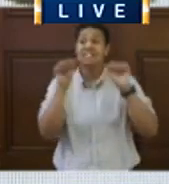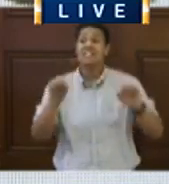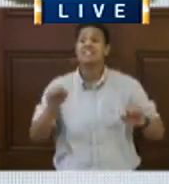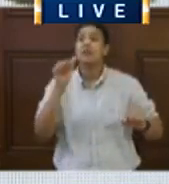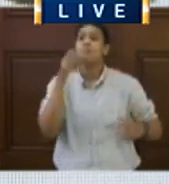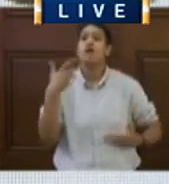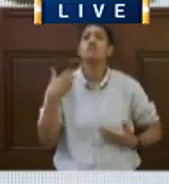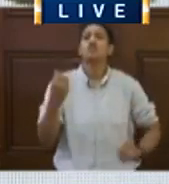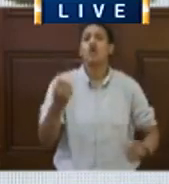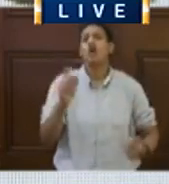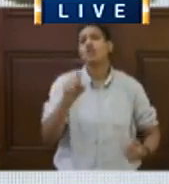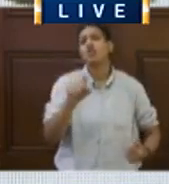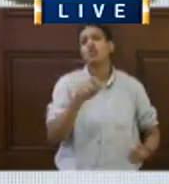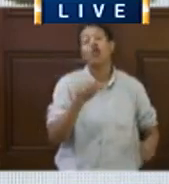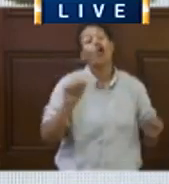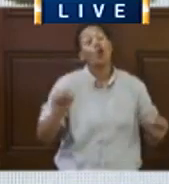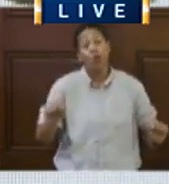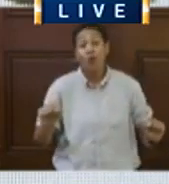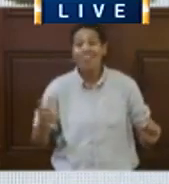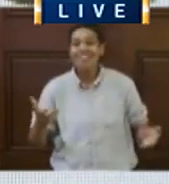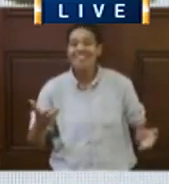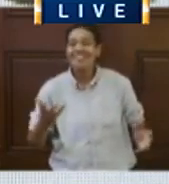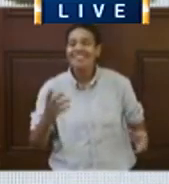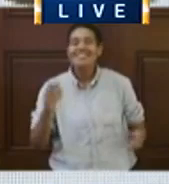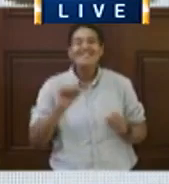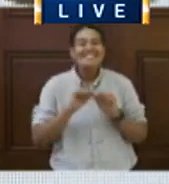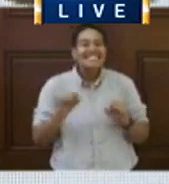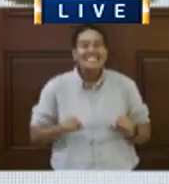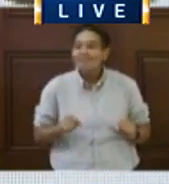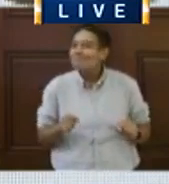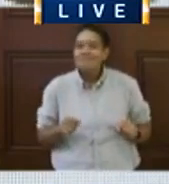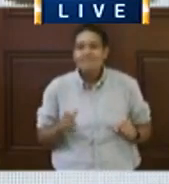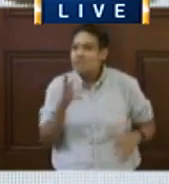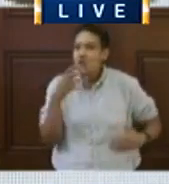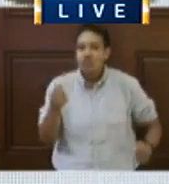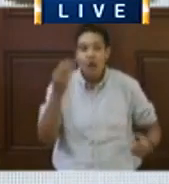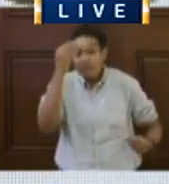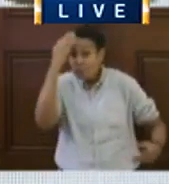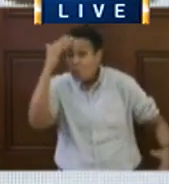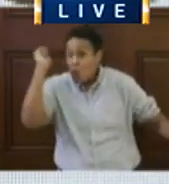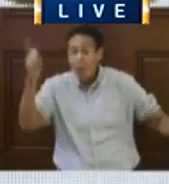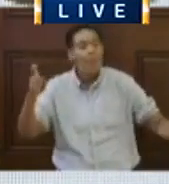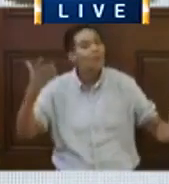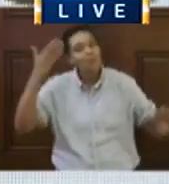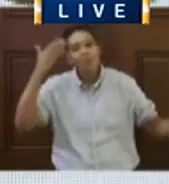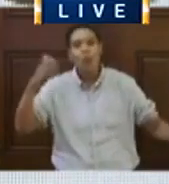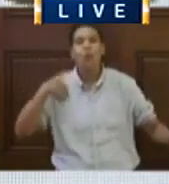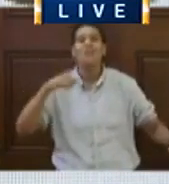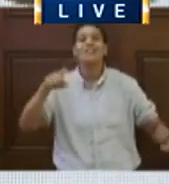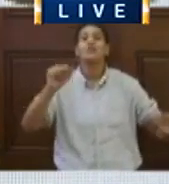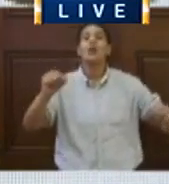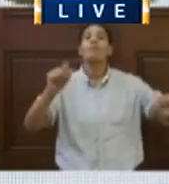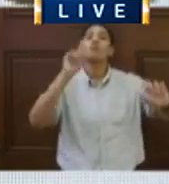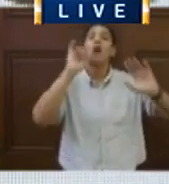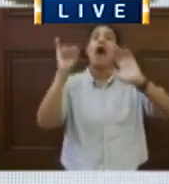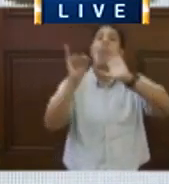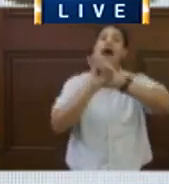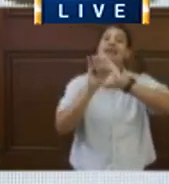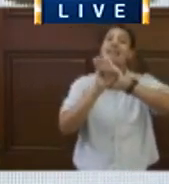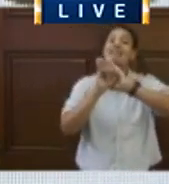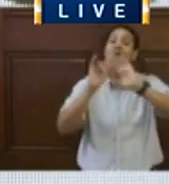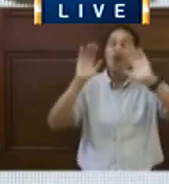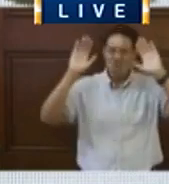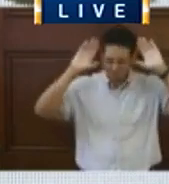they should be or could be. And what we are learning in crisis is that we need to be able to identify all